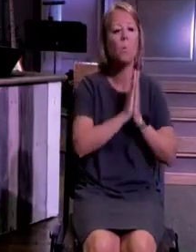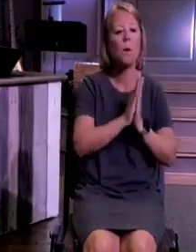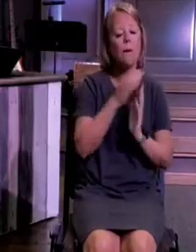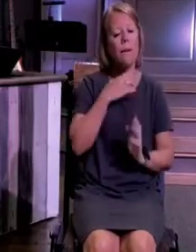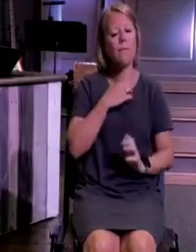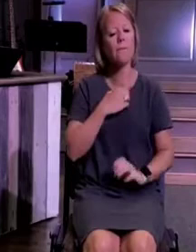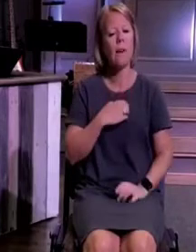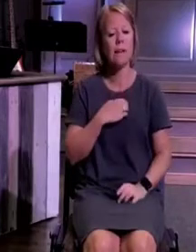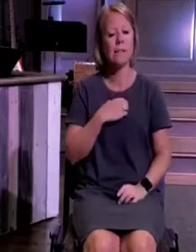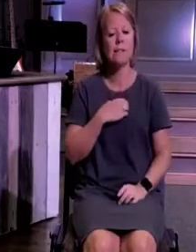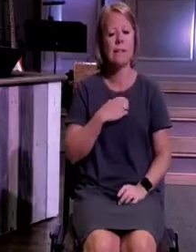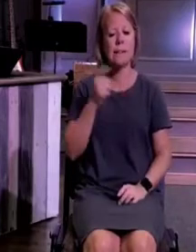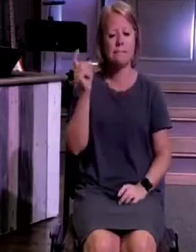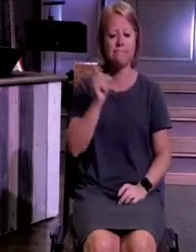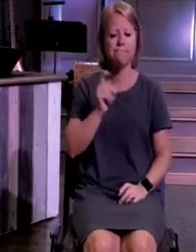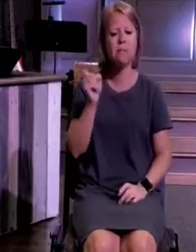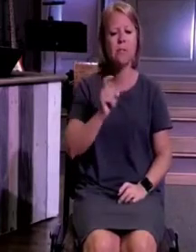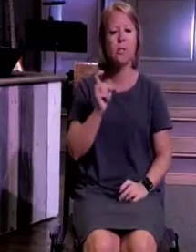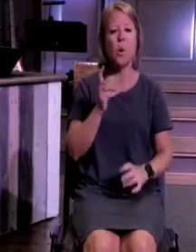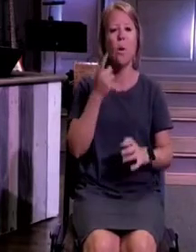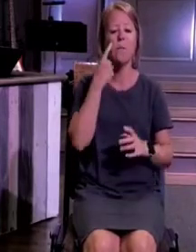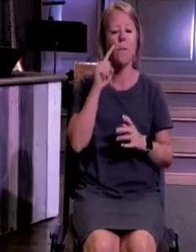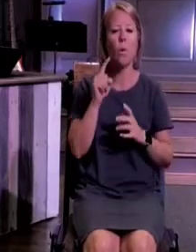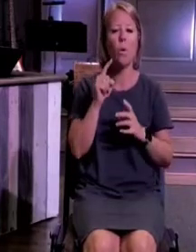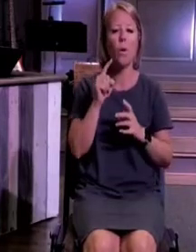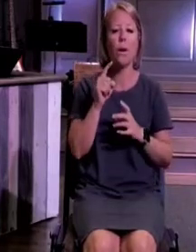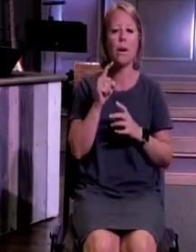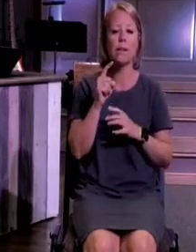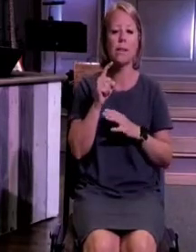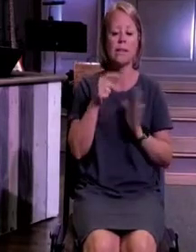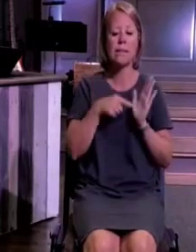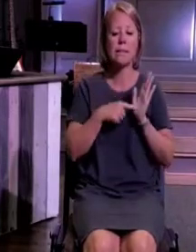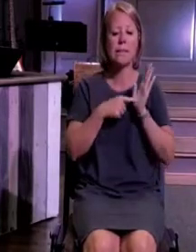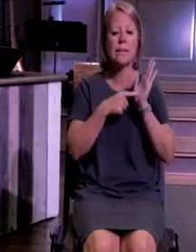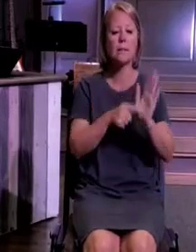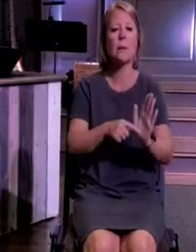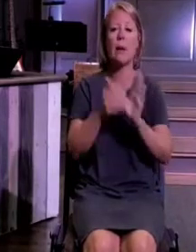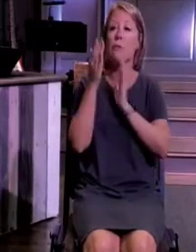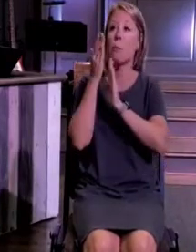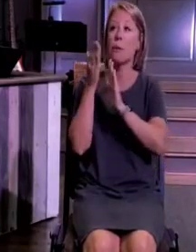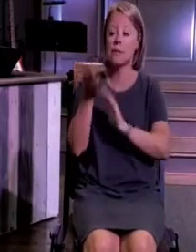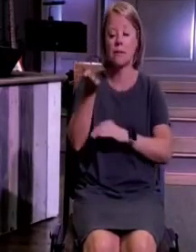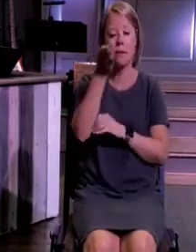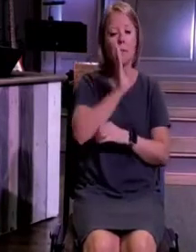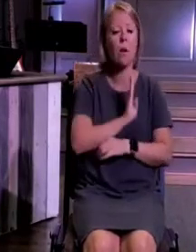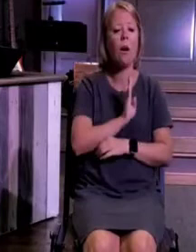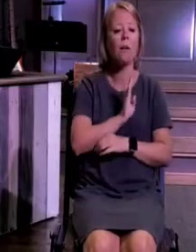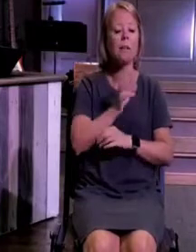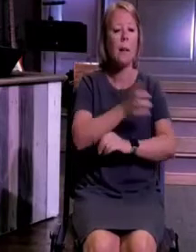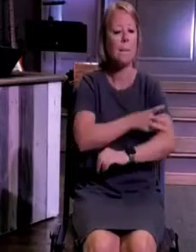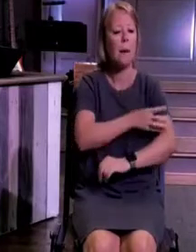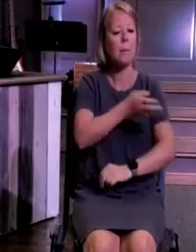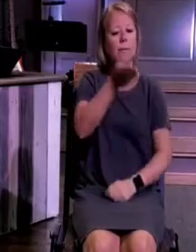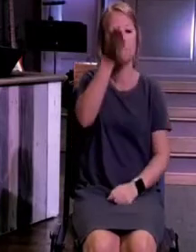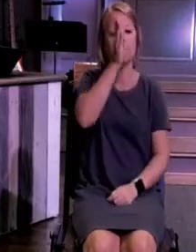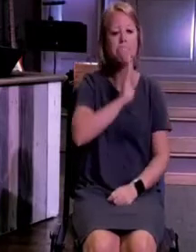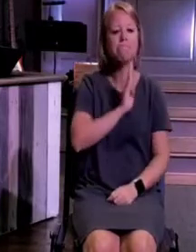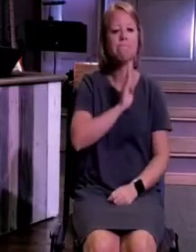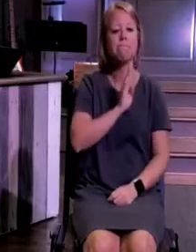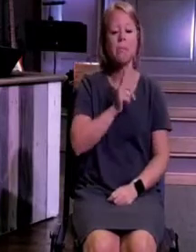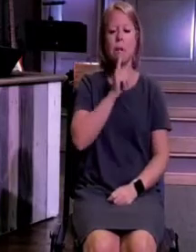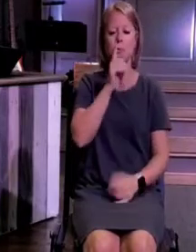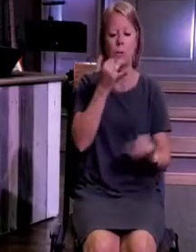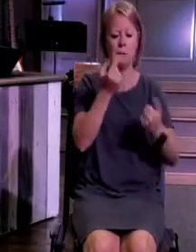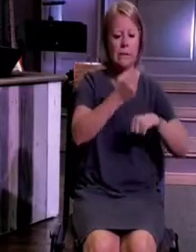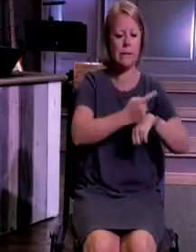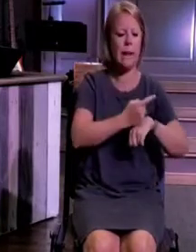is essential for the display and the manifestation of the presence of God. I believe the power of God is as real today